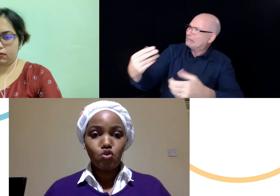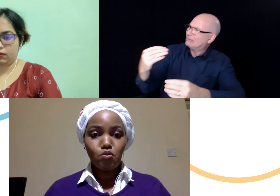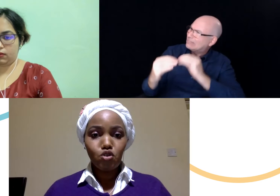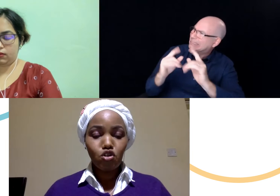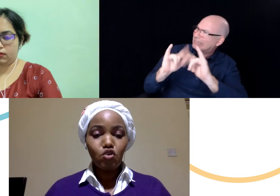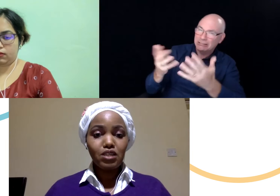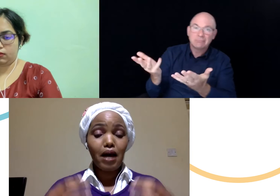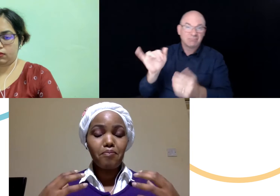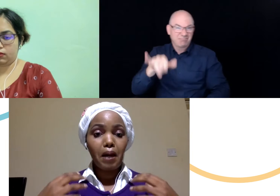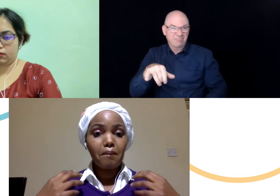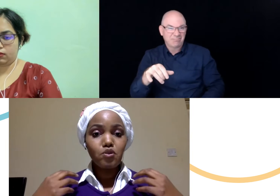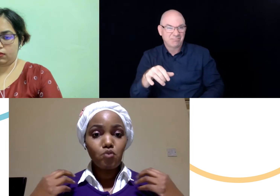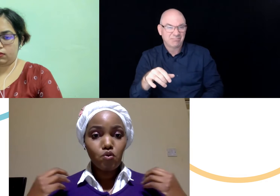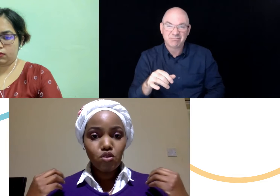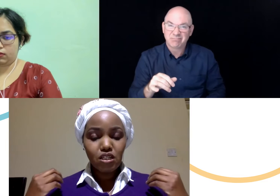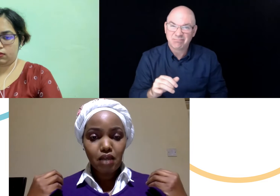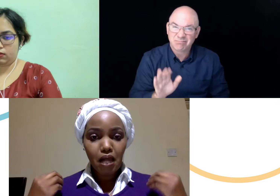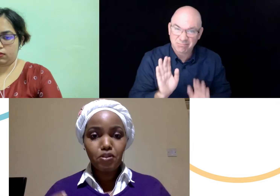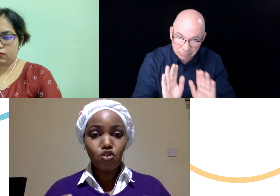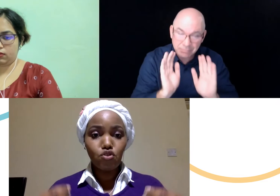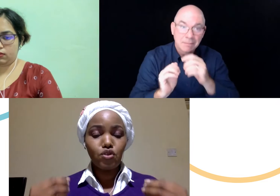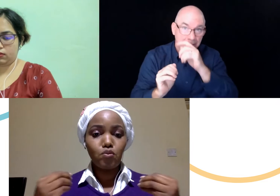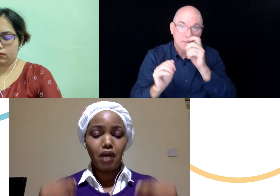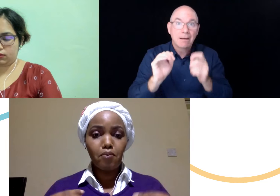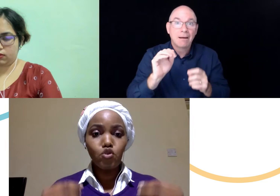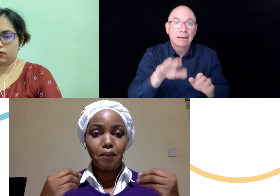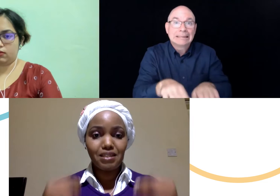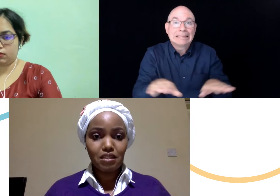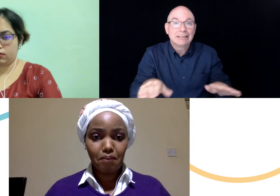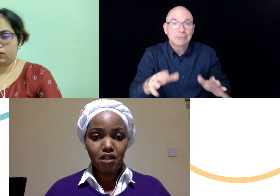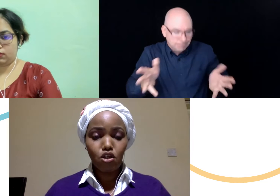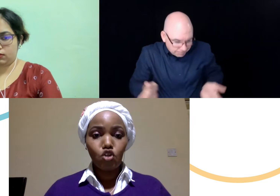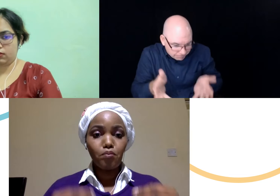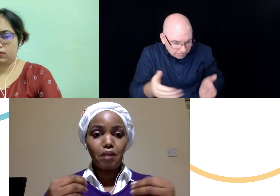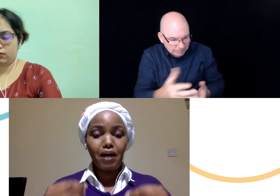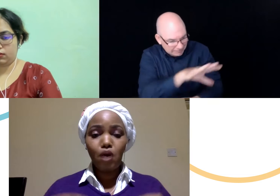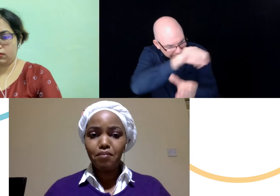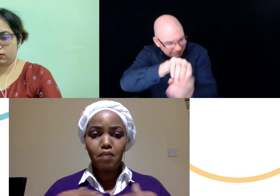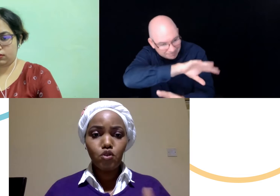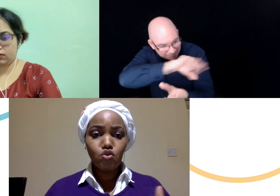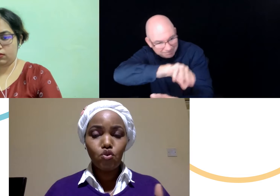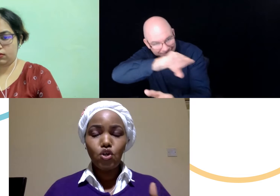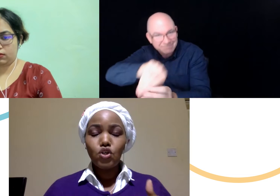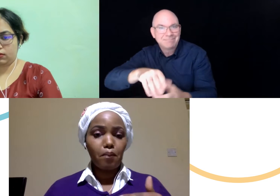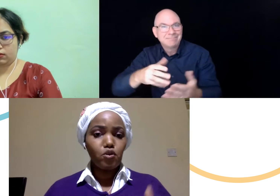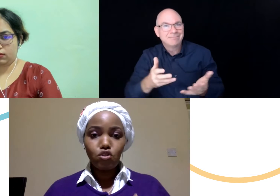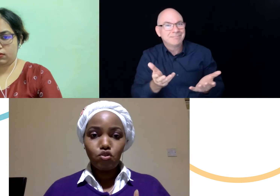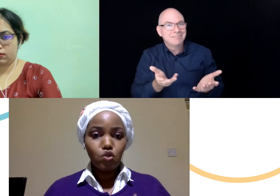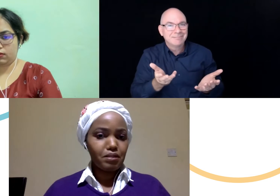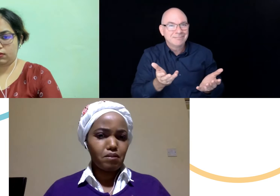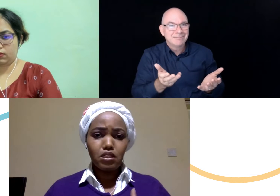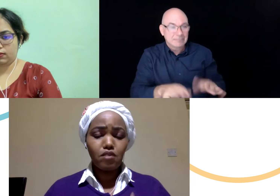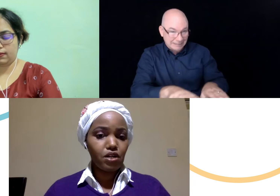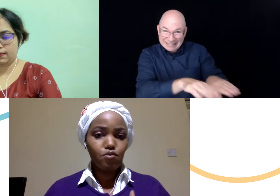that's what we do in mToto News. Just helping children to be able to participate, and we have been able to support